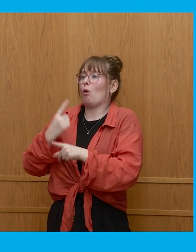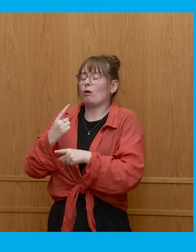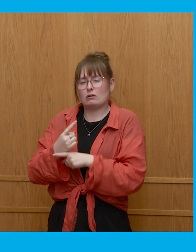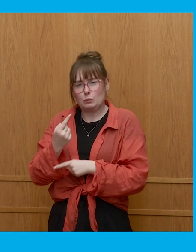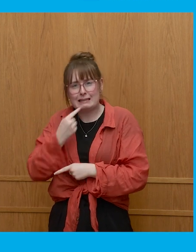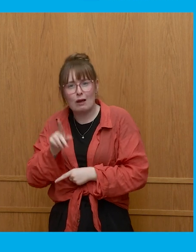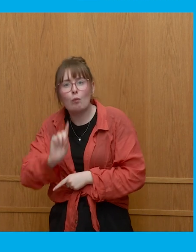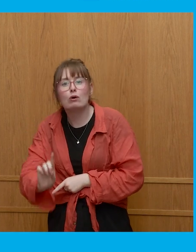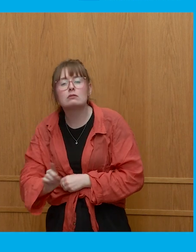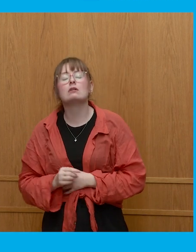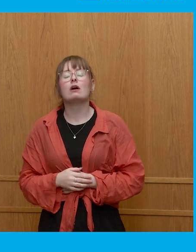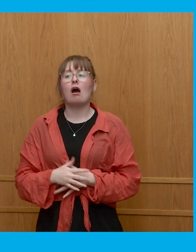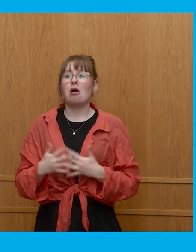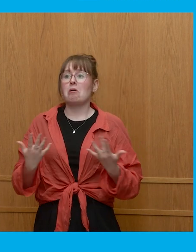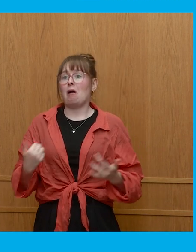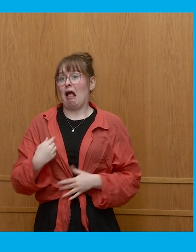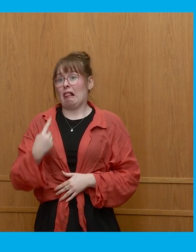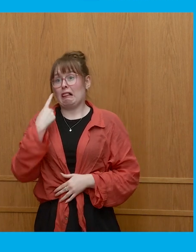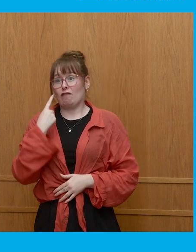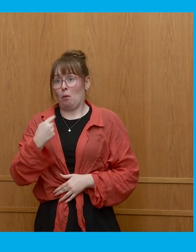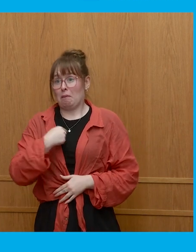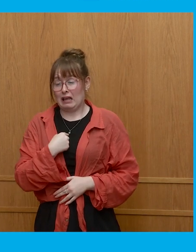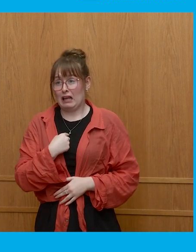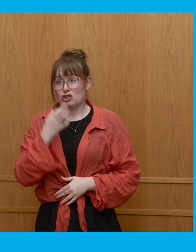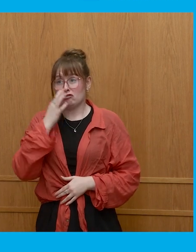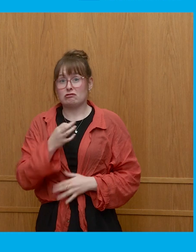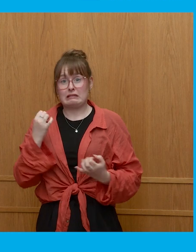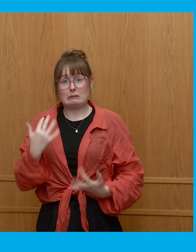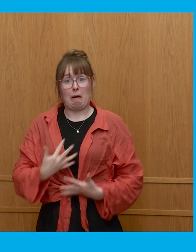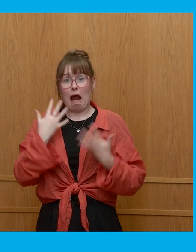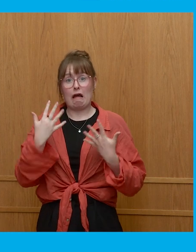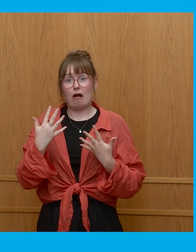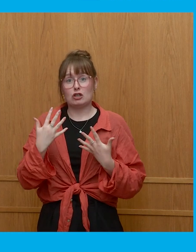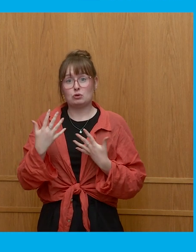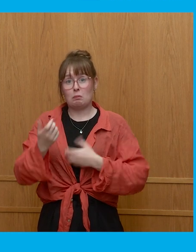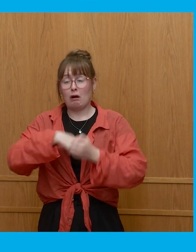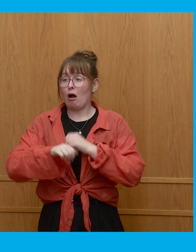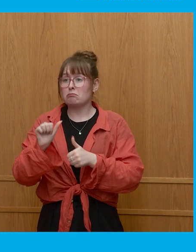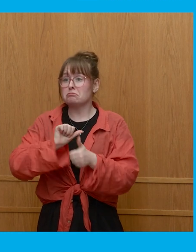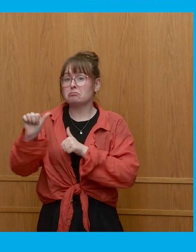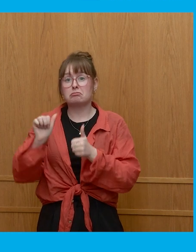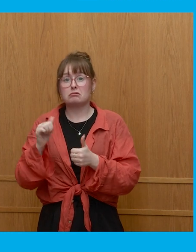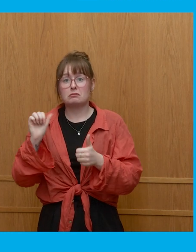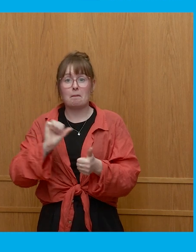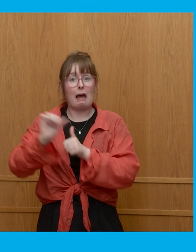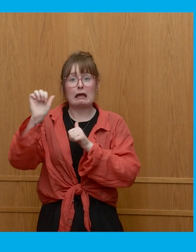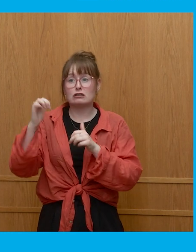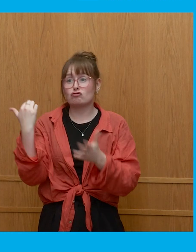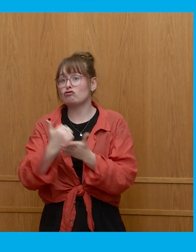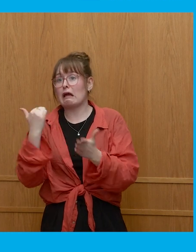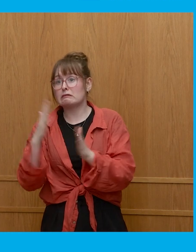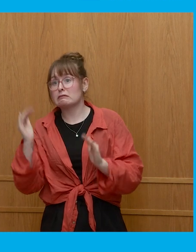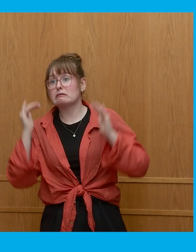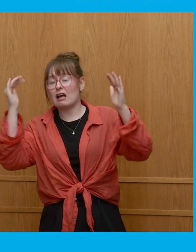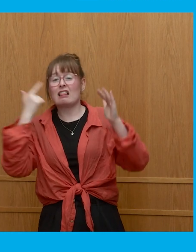I think for me it's please aspire to be as great or as good as the building you're in. Mm-hmm. Every country